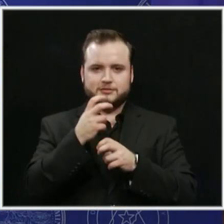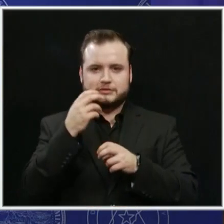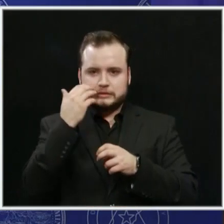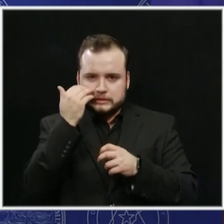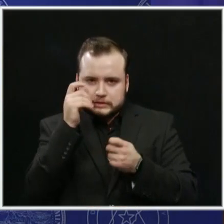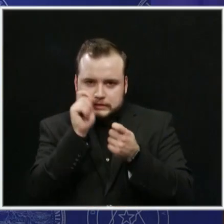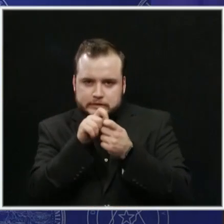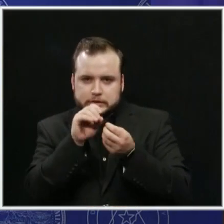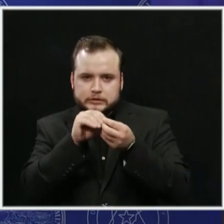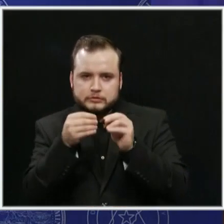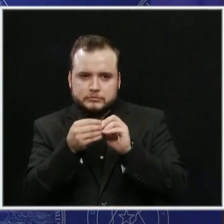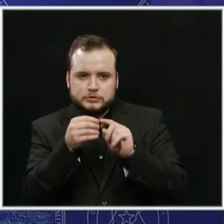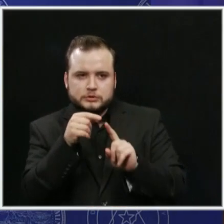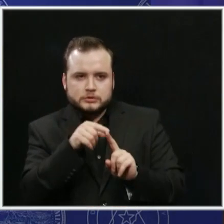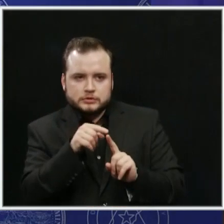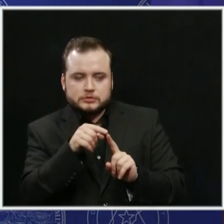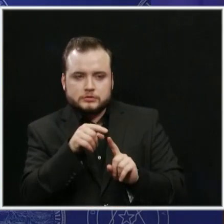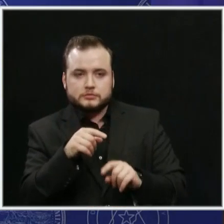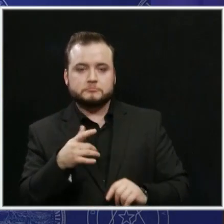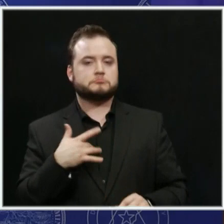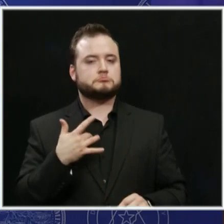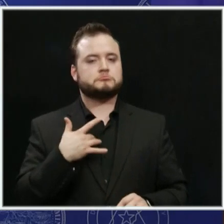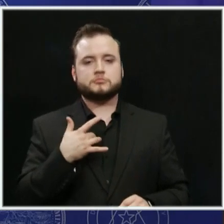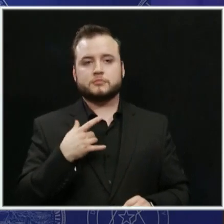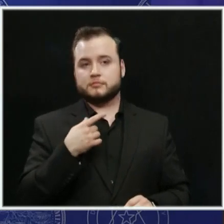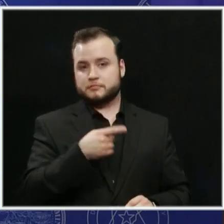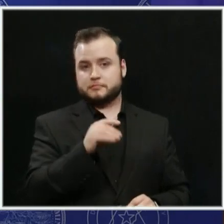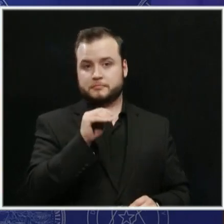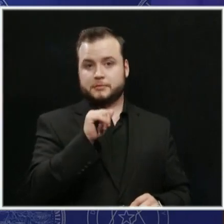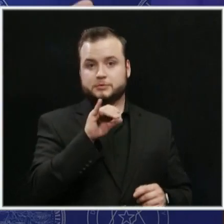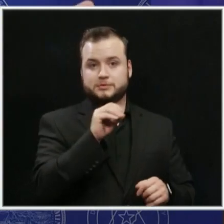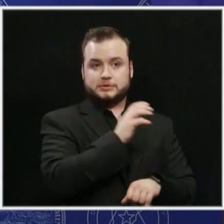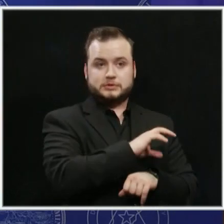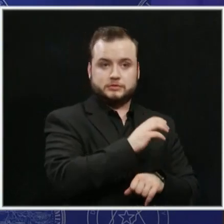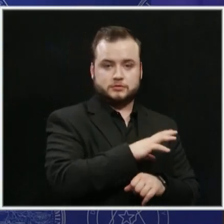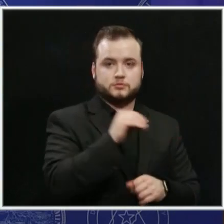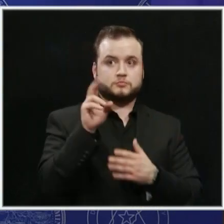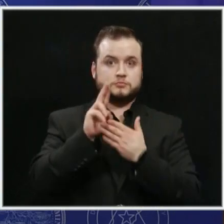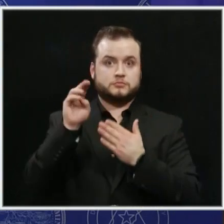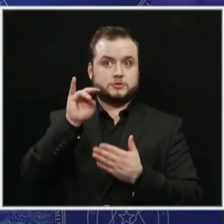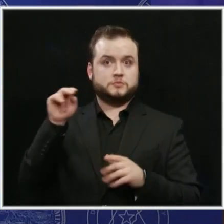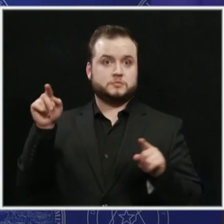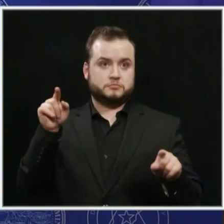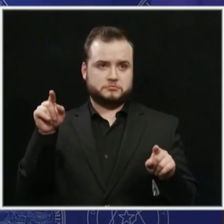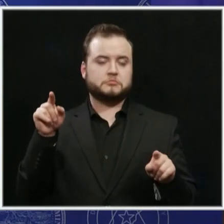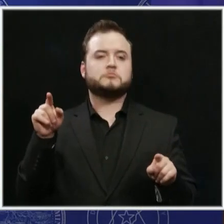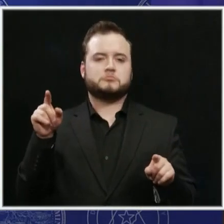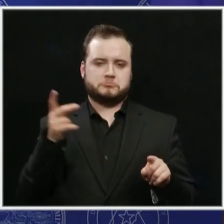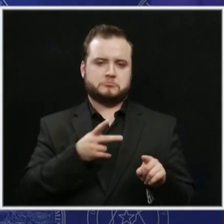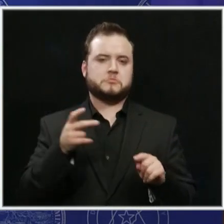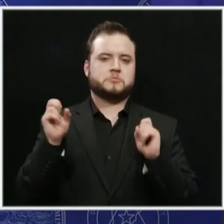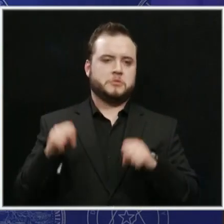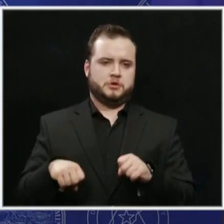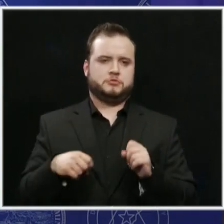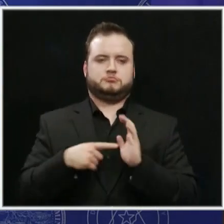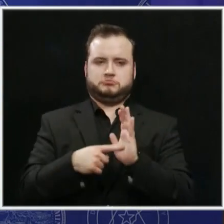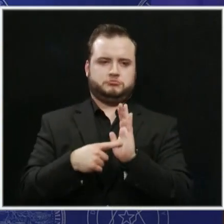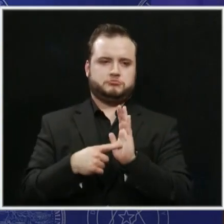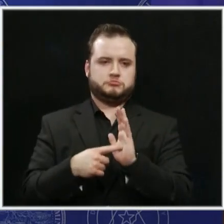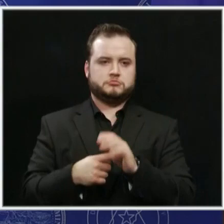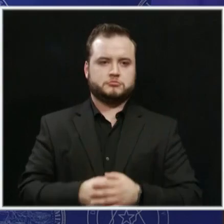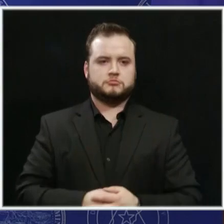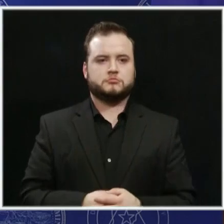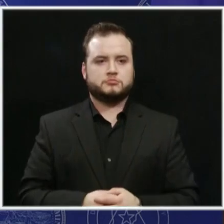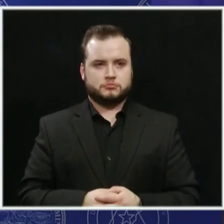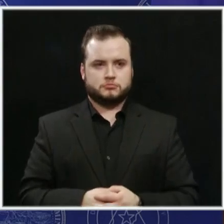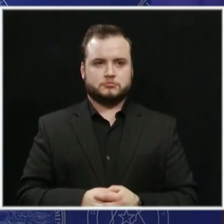there, Minnesota is the example of what we can do. And again, I'm not going to put these folks on the spot, but I think the Worthington situation as it develops may